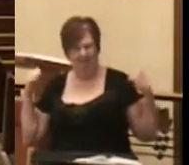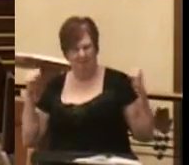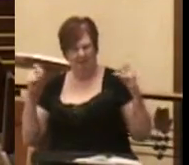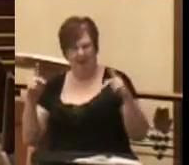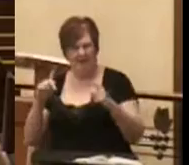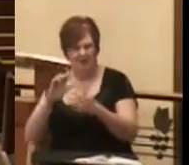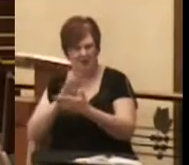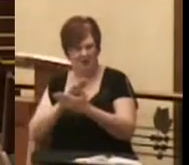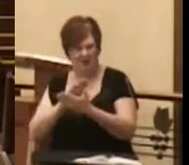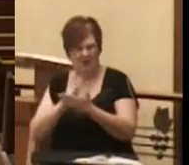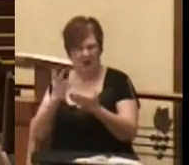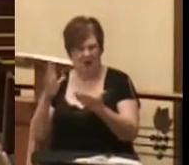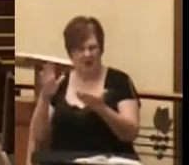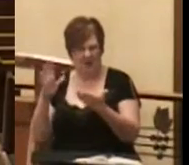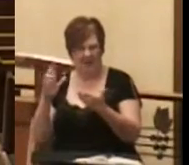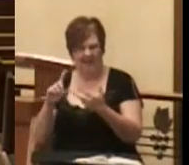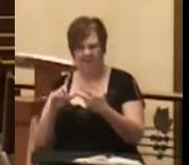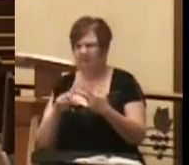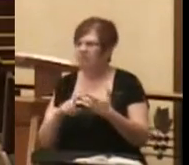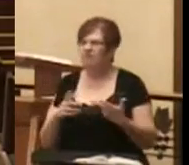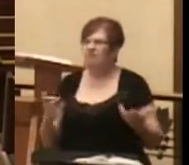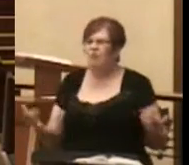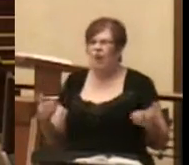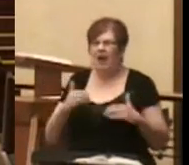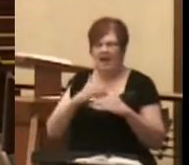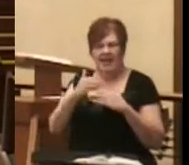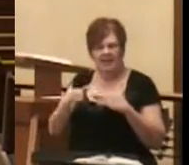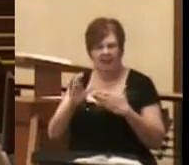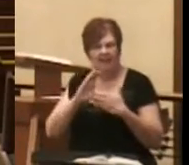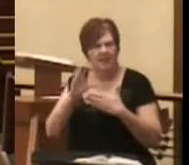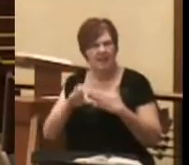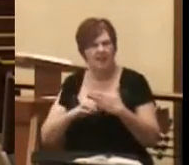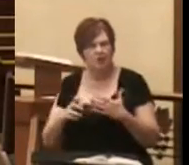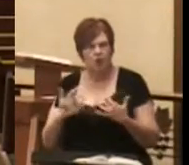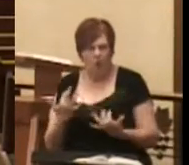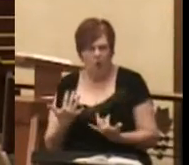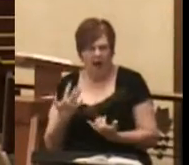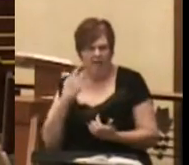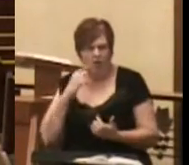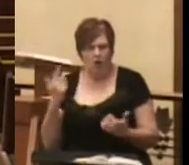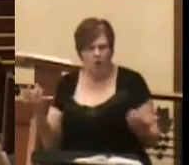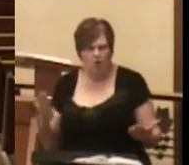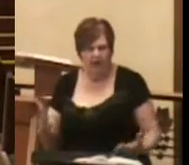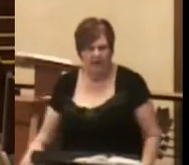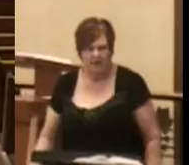to school. Well, what's next on the calendar? What are you waiting for?